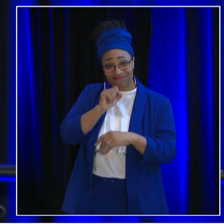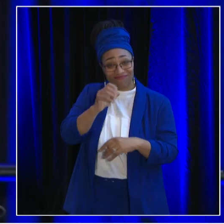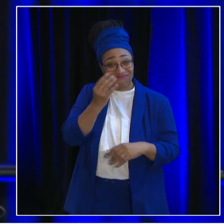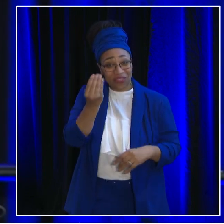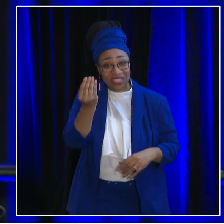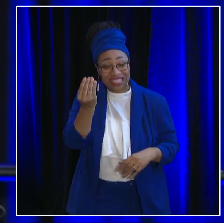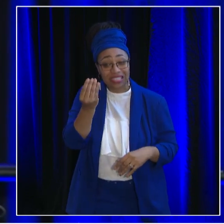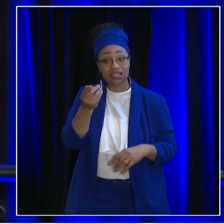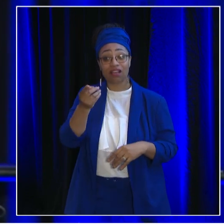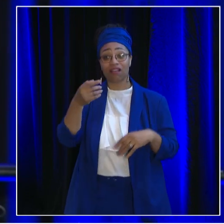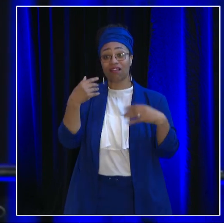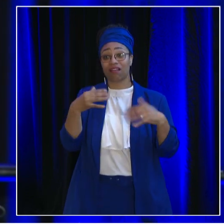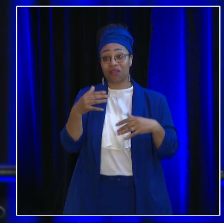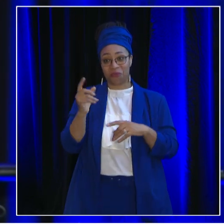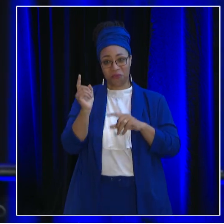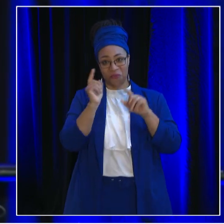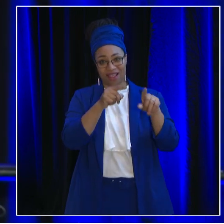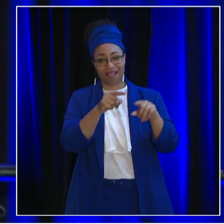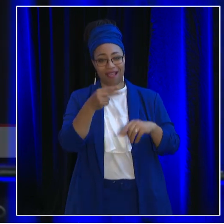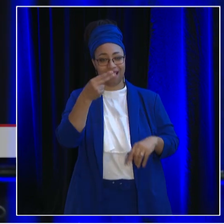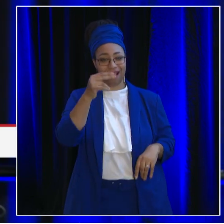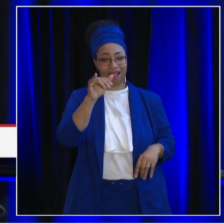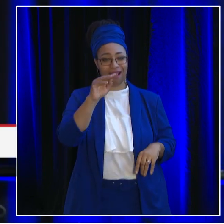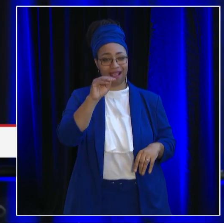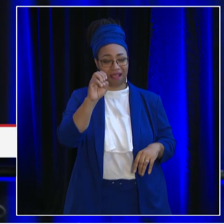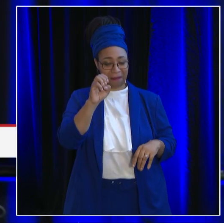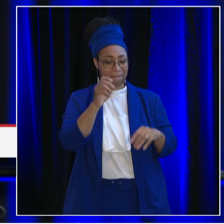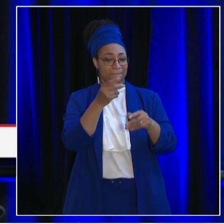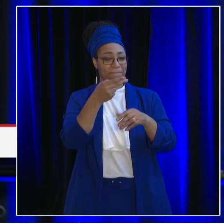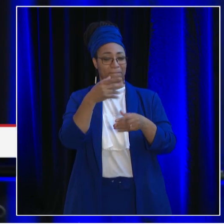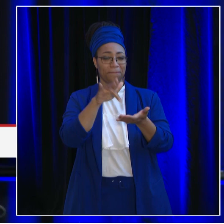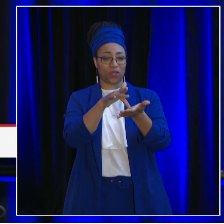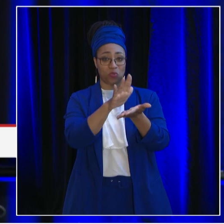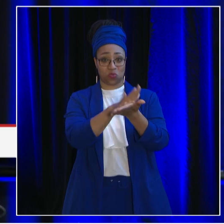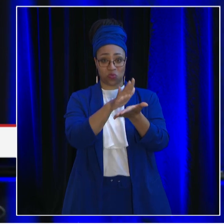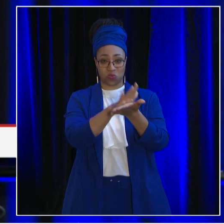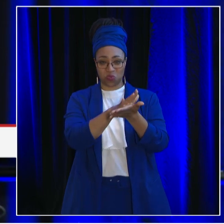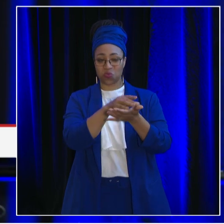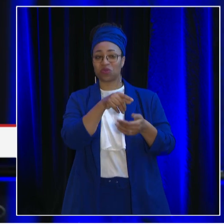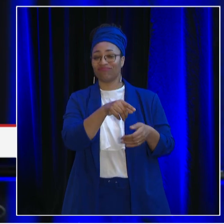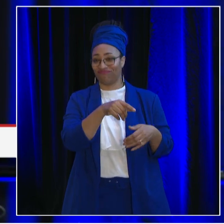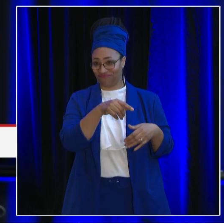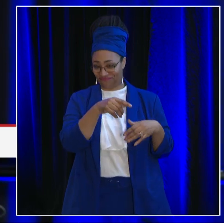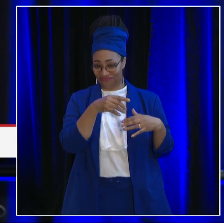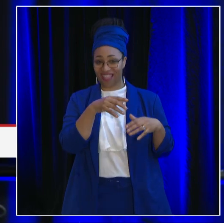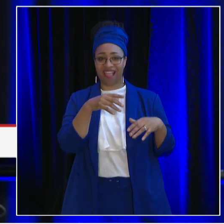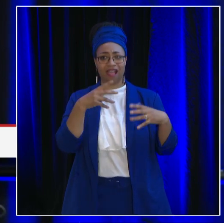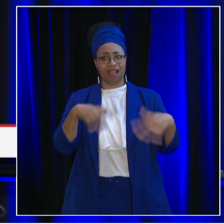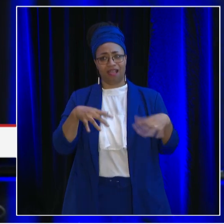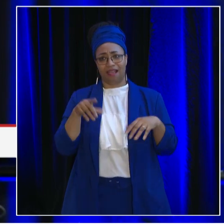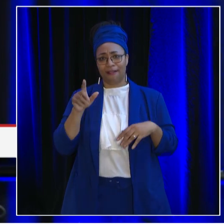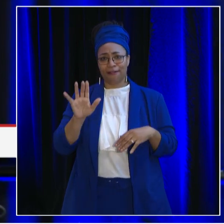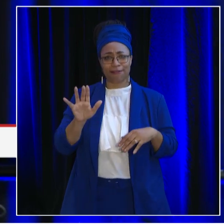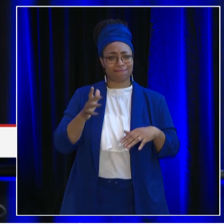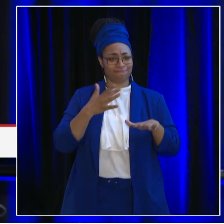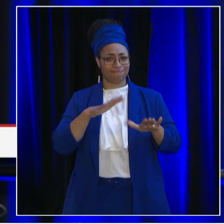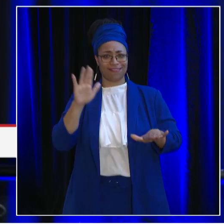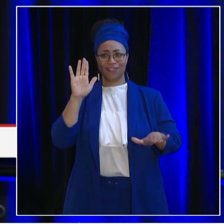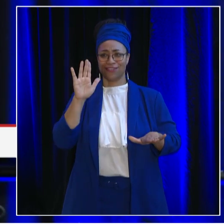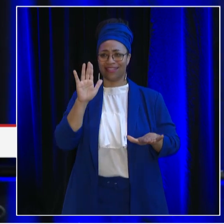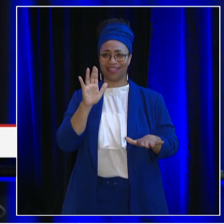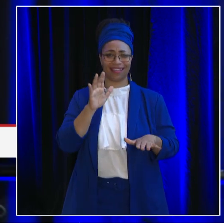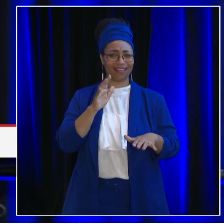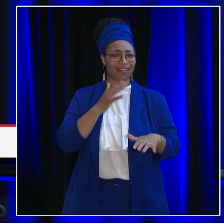Middle School. Yes, that was a great Pledge of Allegiance. And let's hear it for our city's newest